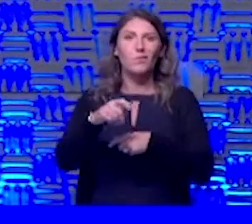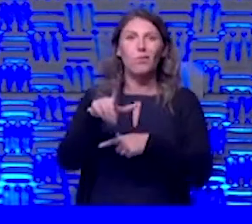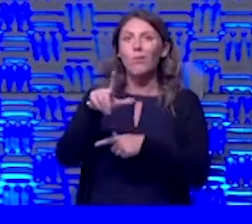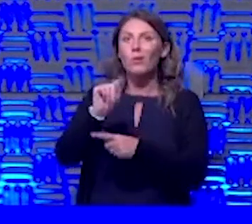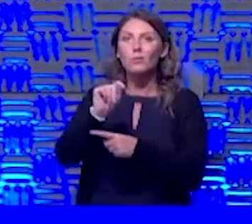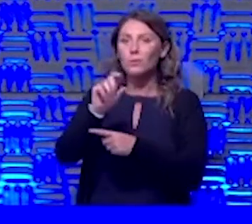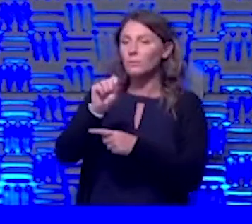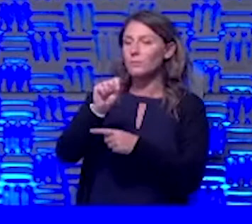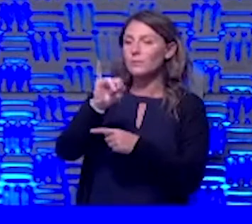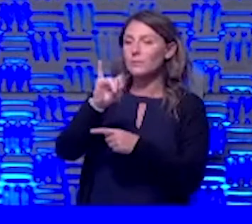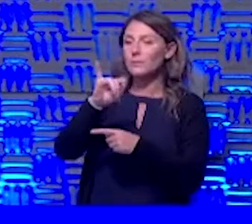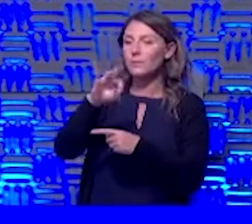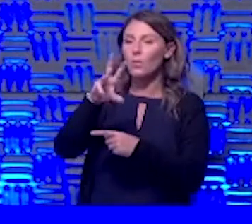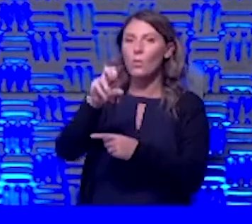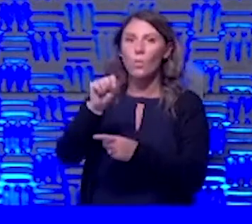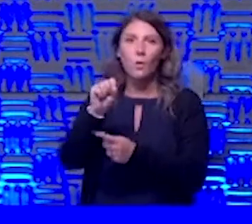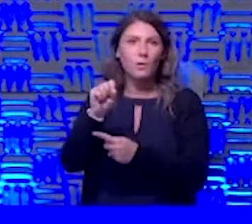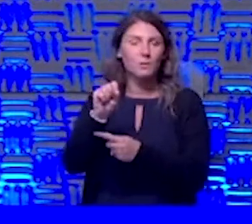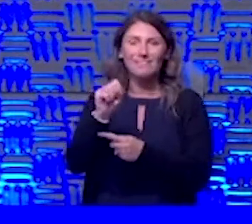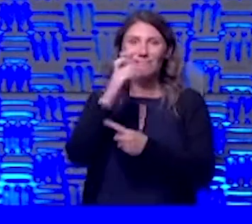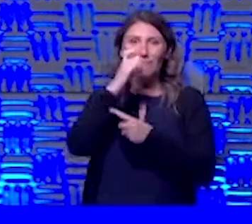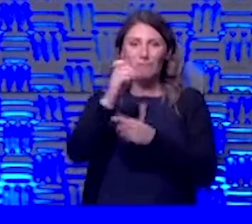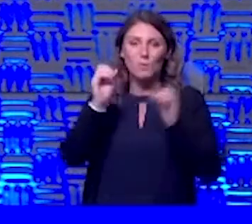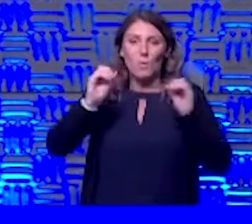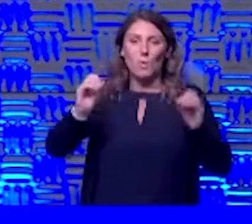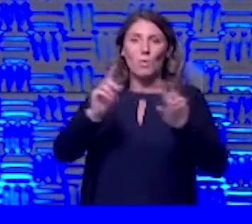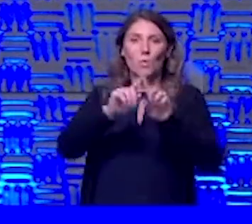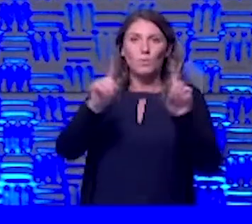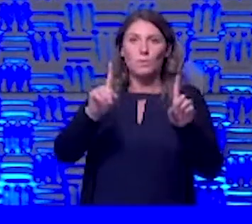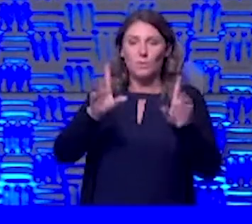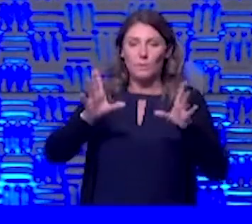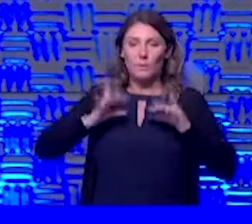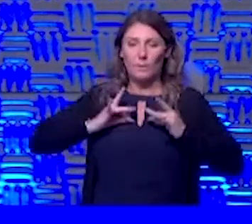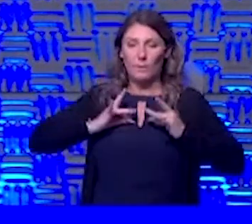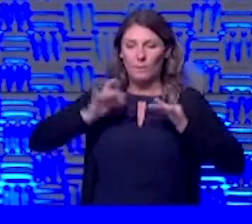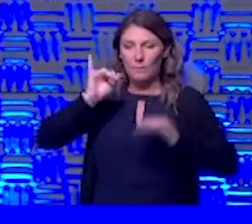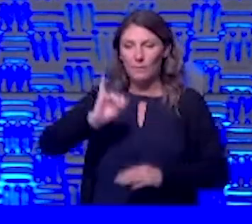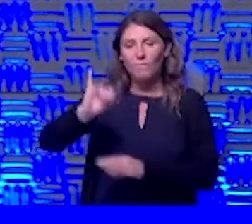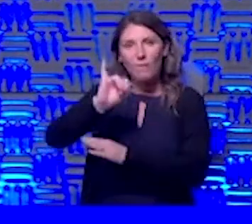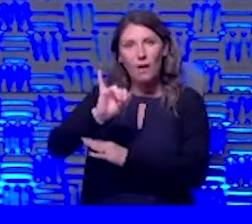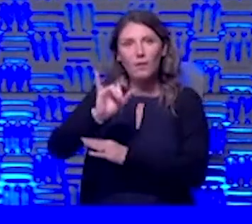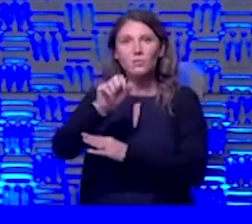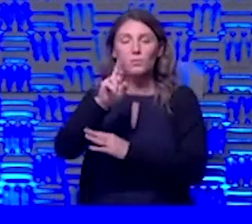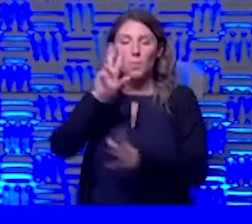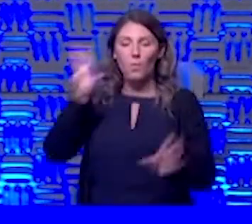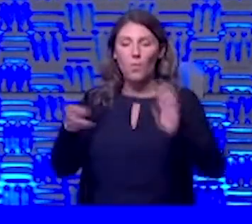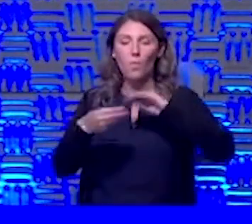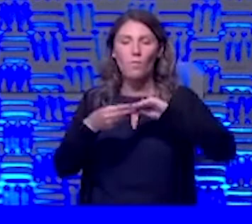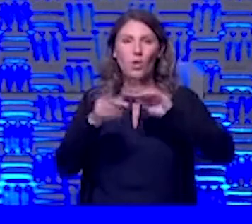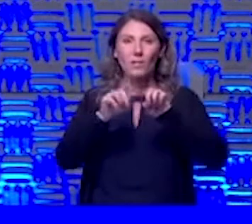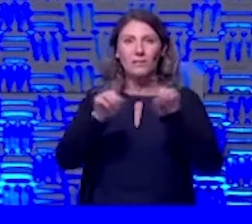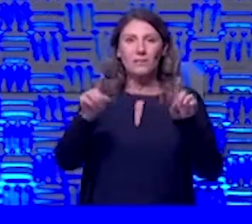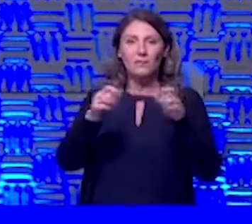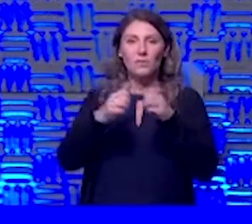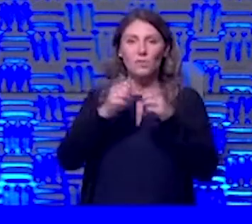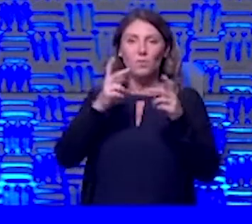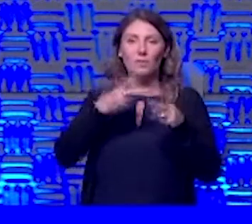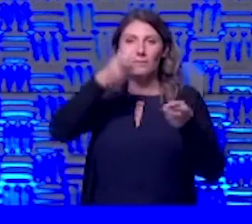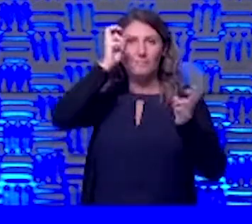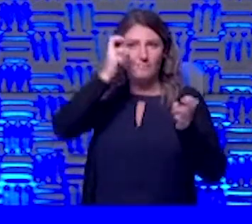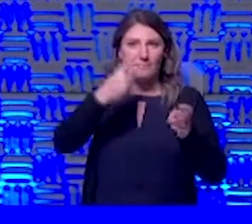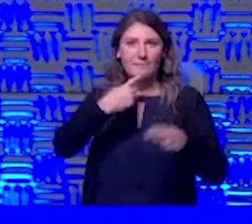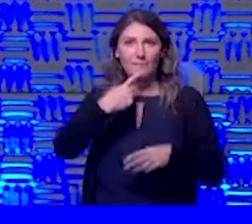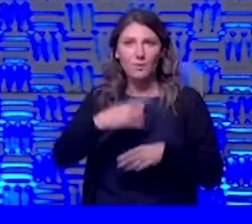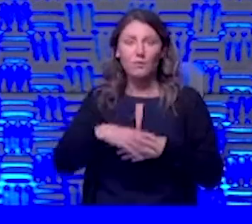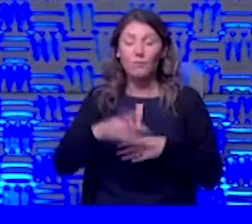reasons, they do not seem to have any difference in acquiring infection nor overall difference in severity, those people can still